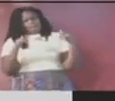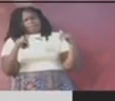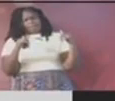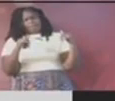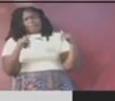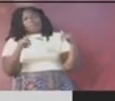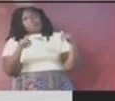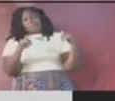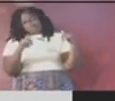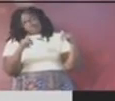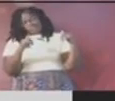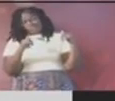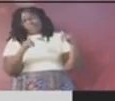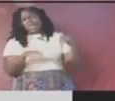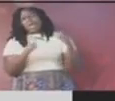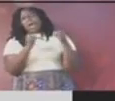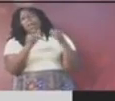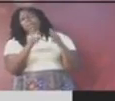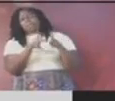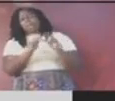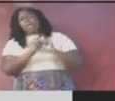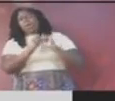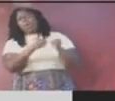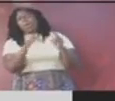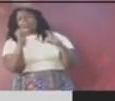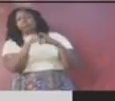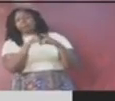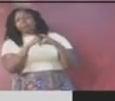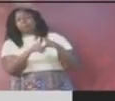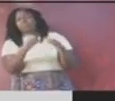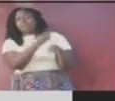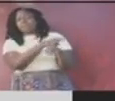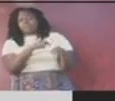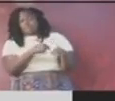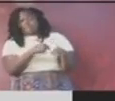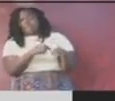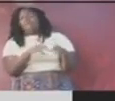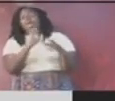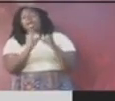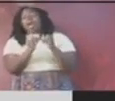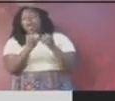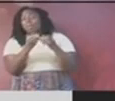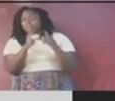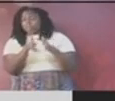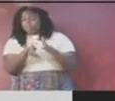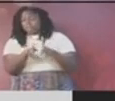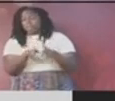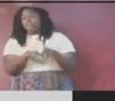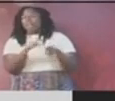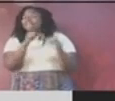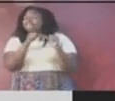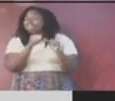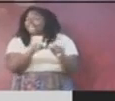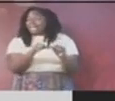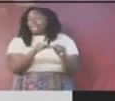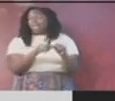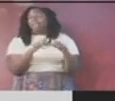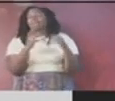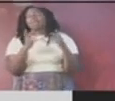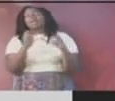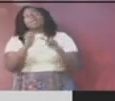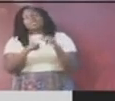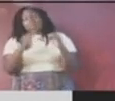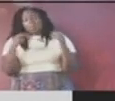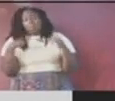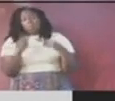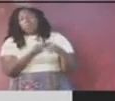narrowing. And this gap is really due to the increasing number of beds. We are hoping that this gap narrows, but